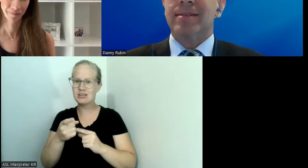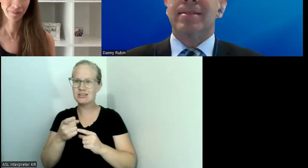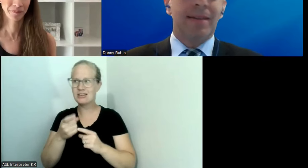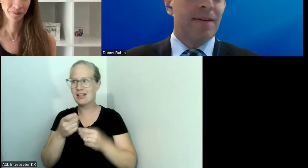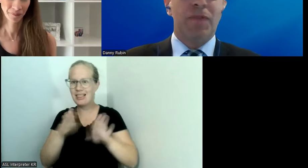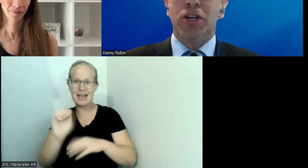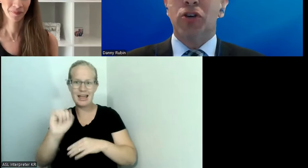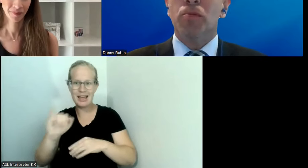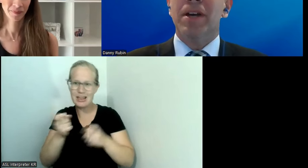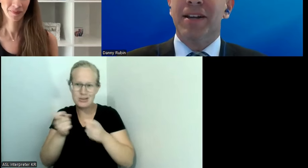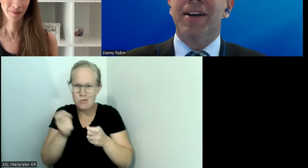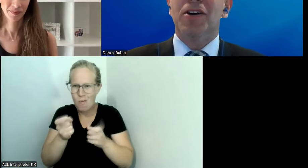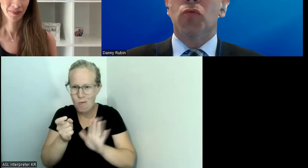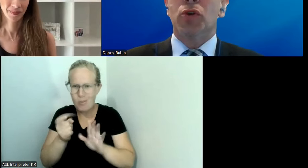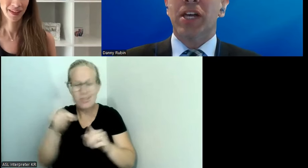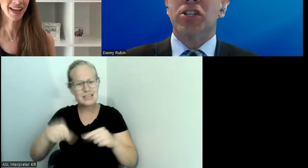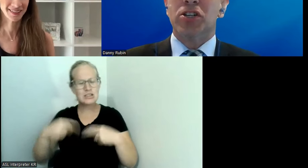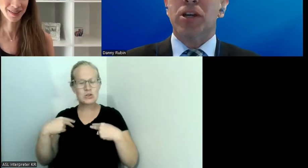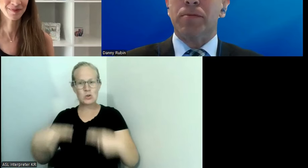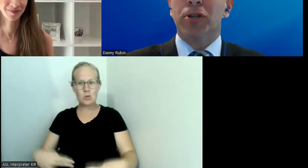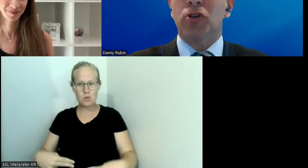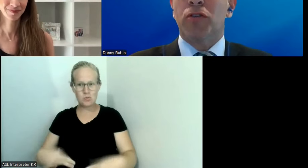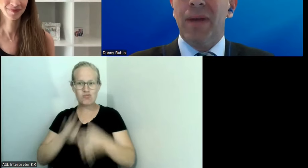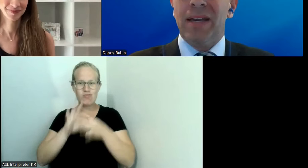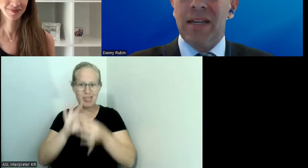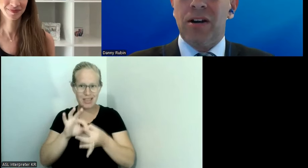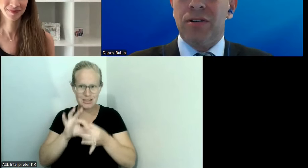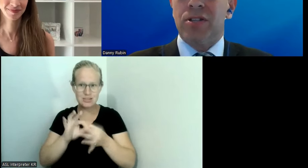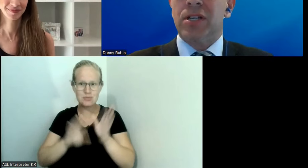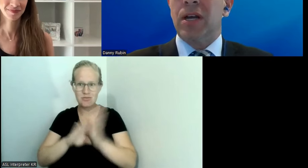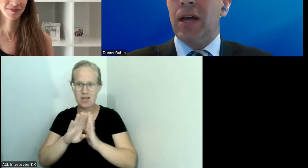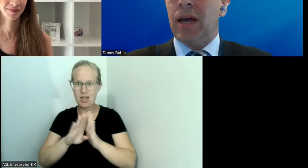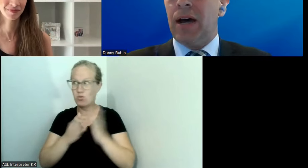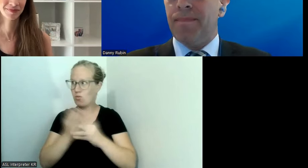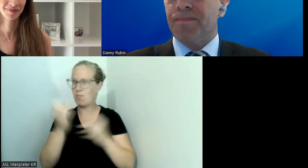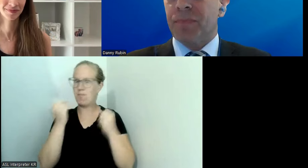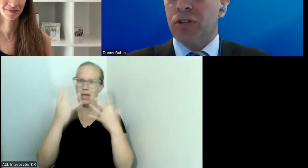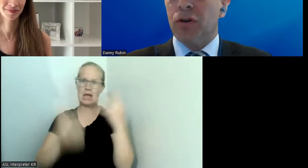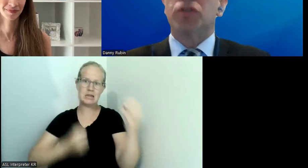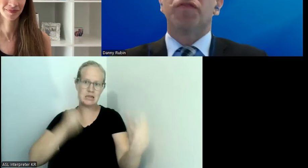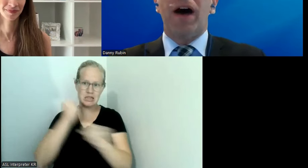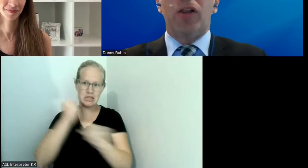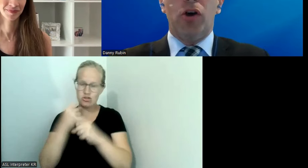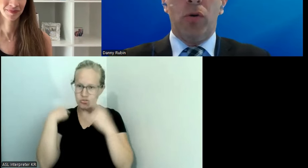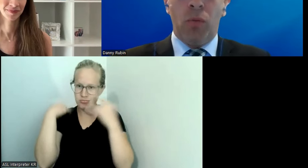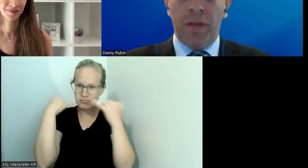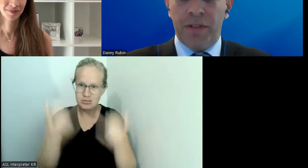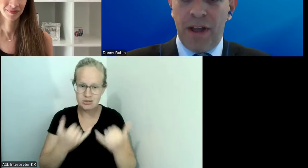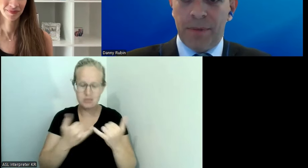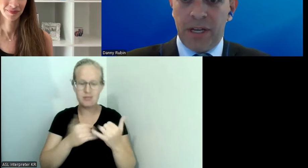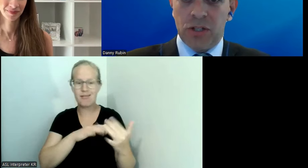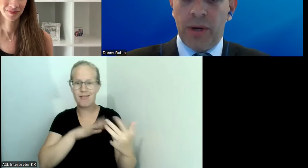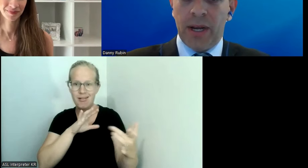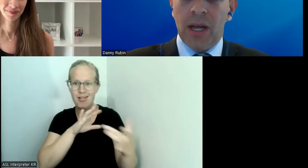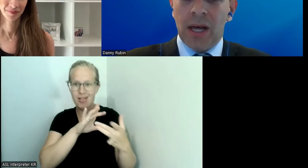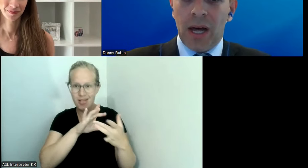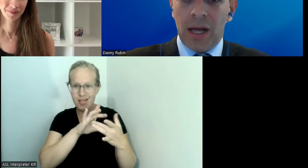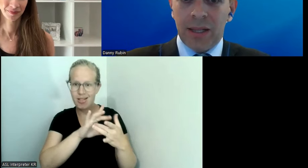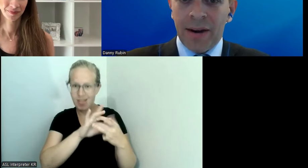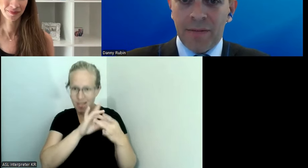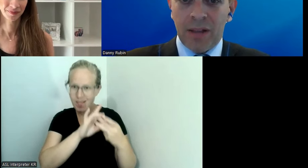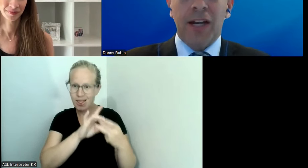This is human relationship built over many years, um, to, to follow what the family is